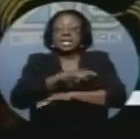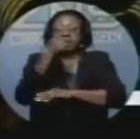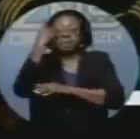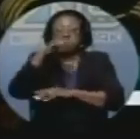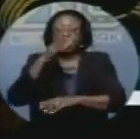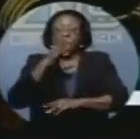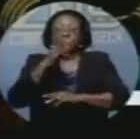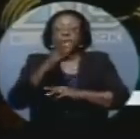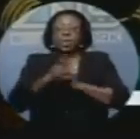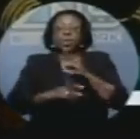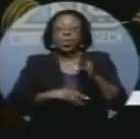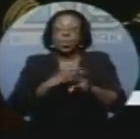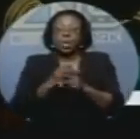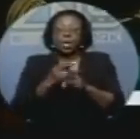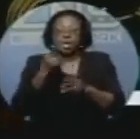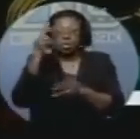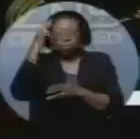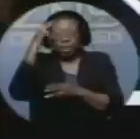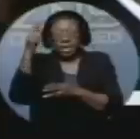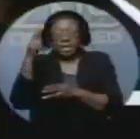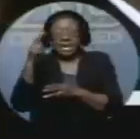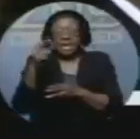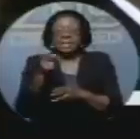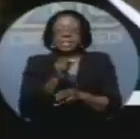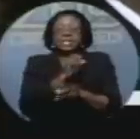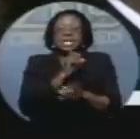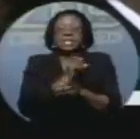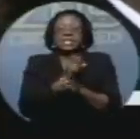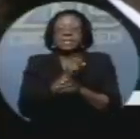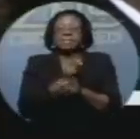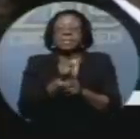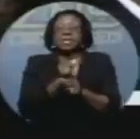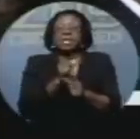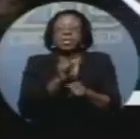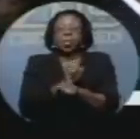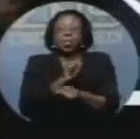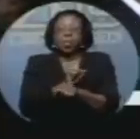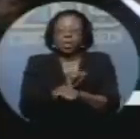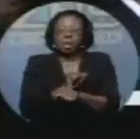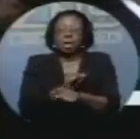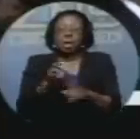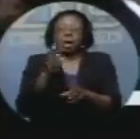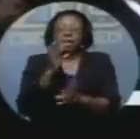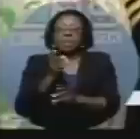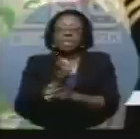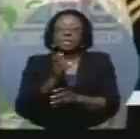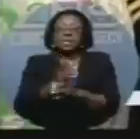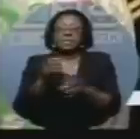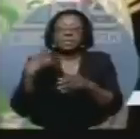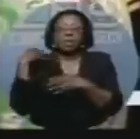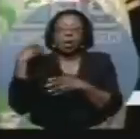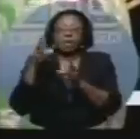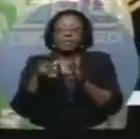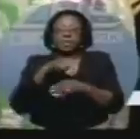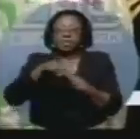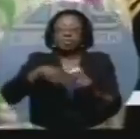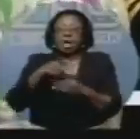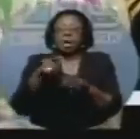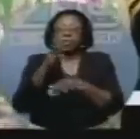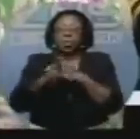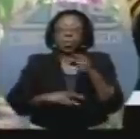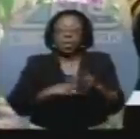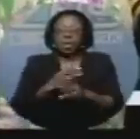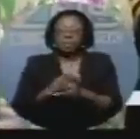to honor and recognize the achievements of customs officers. Minister of State for Finance Michael Halkidis says this year's